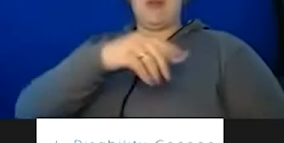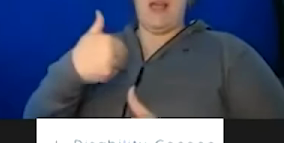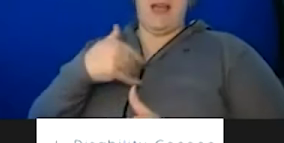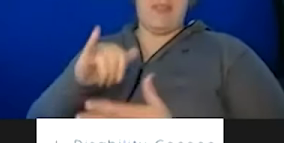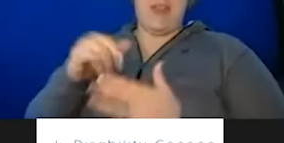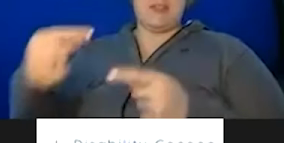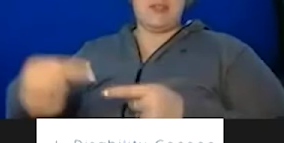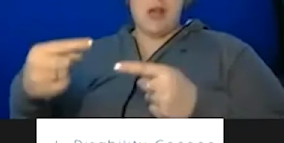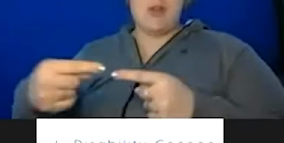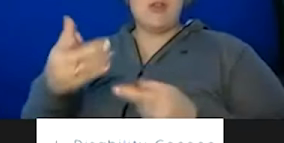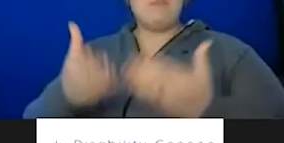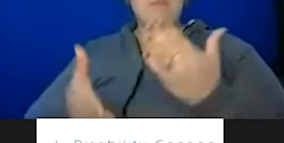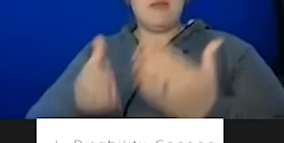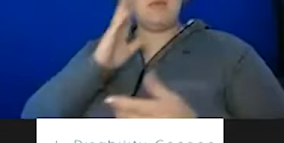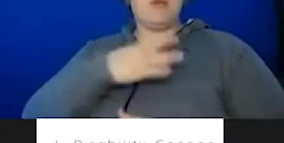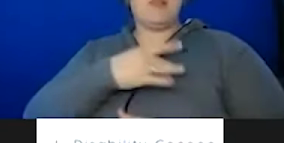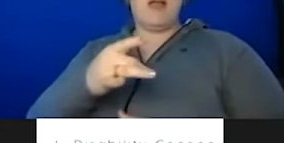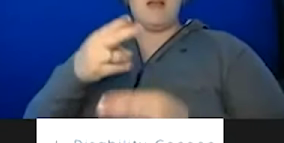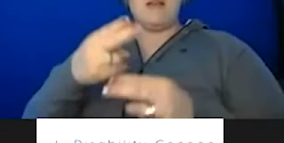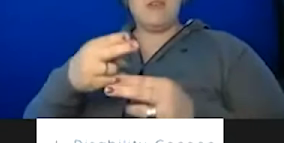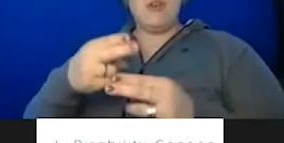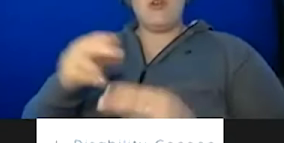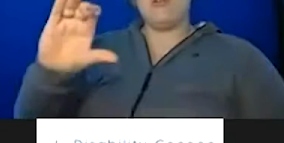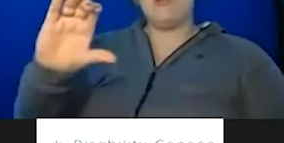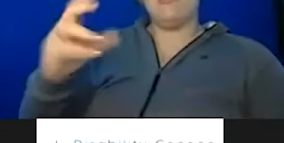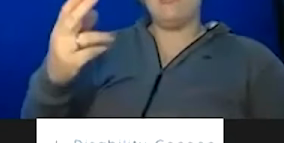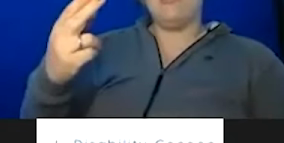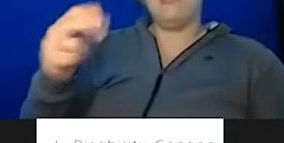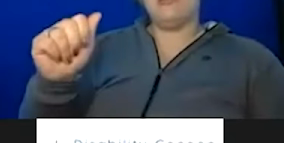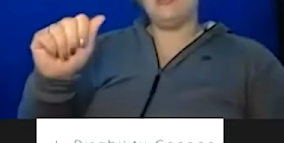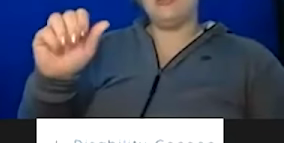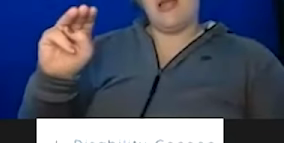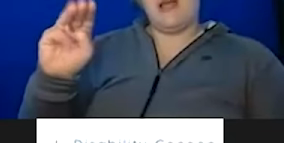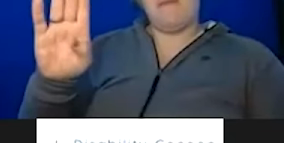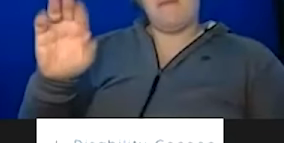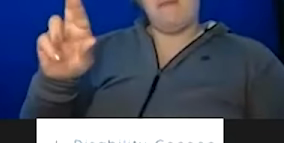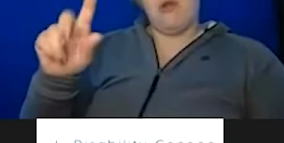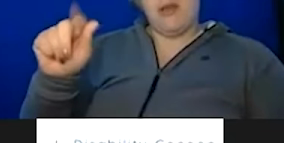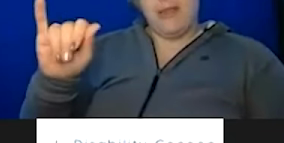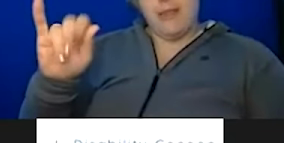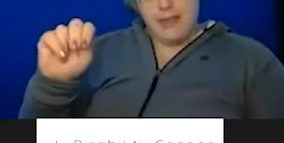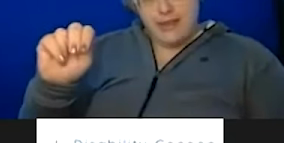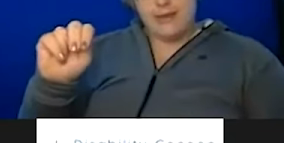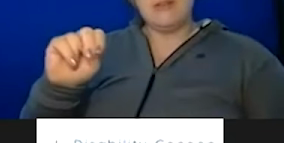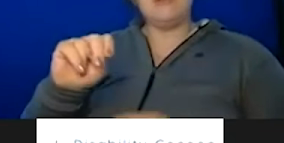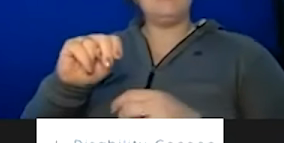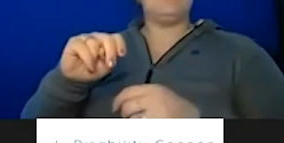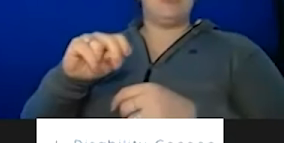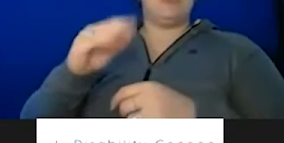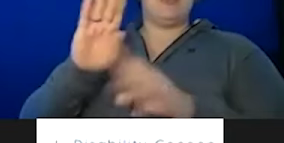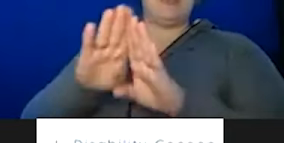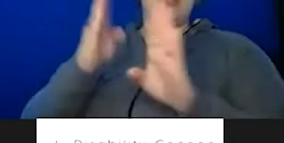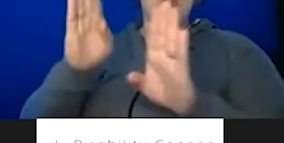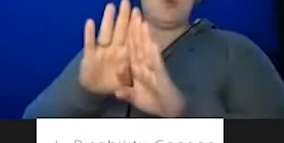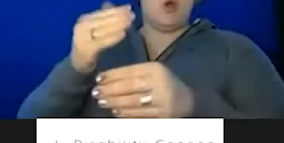might actually like the Chamberlain door opener. And what this garage door opener does is it allows you to